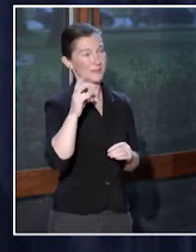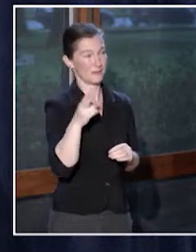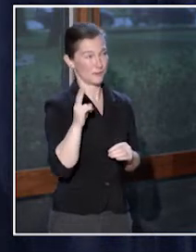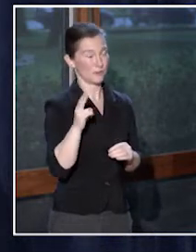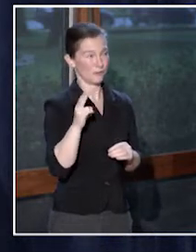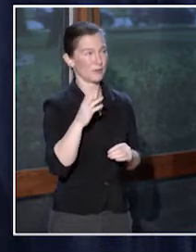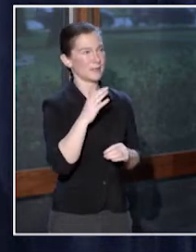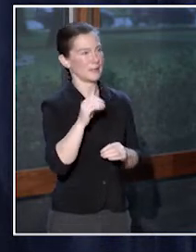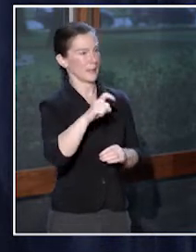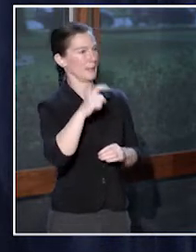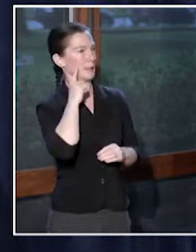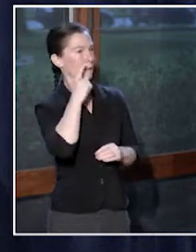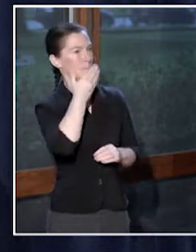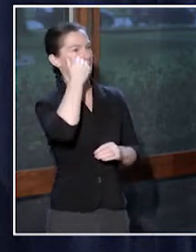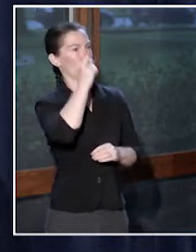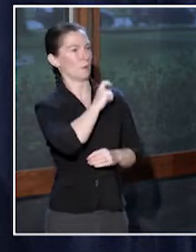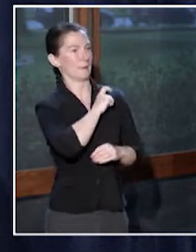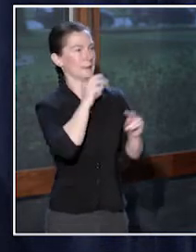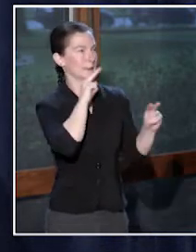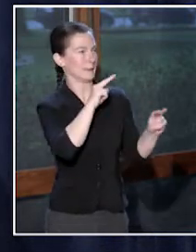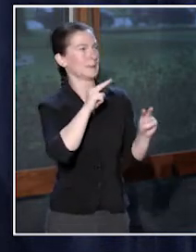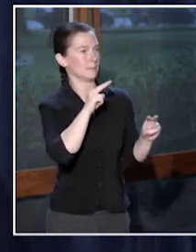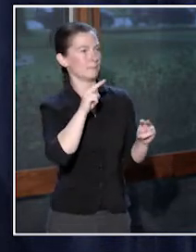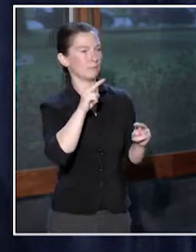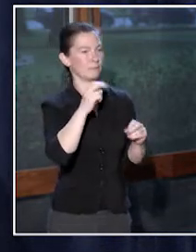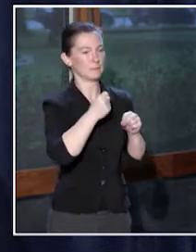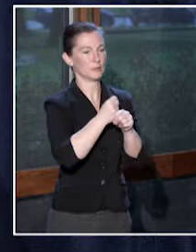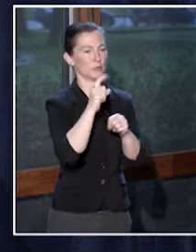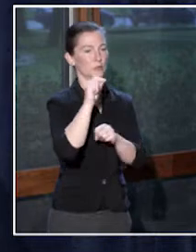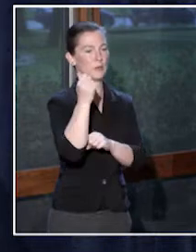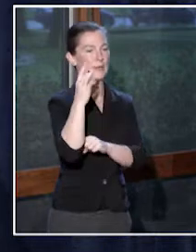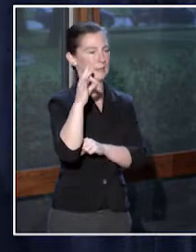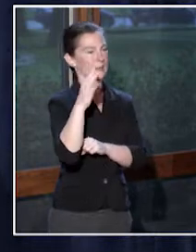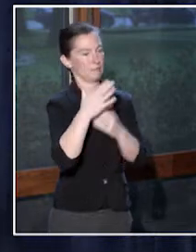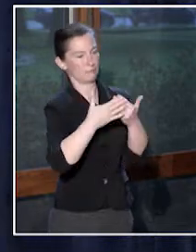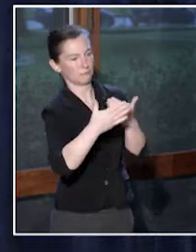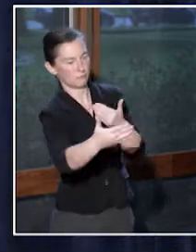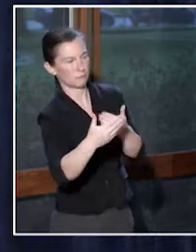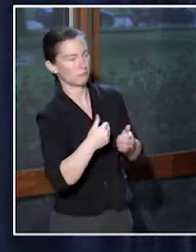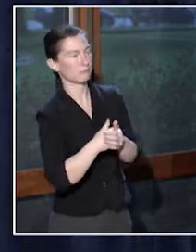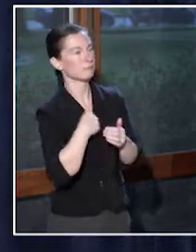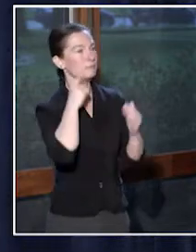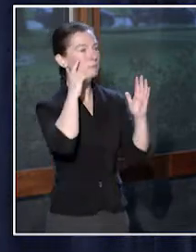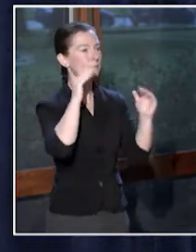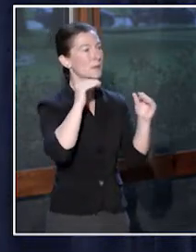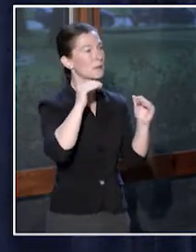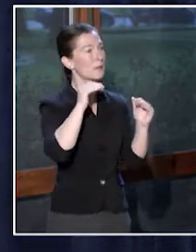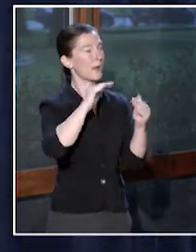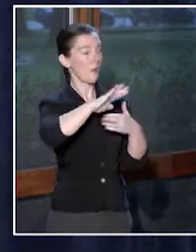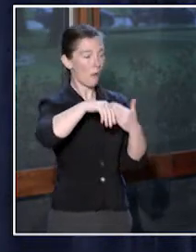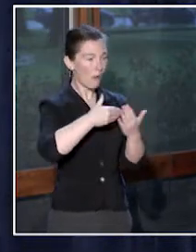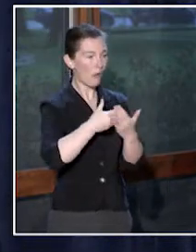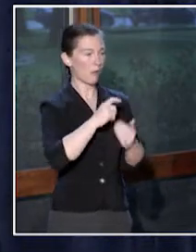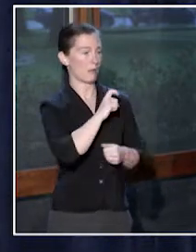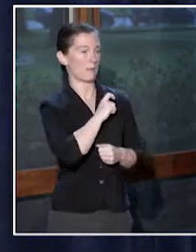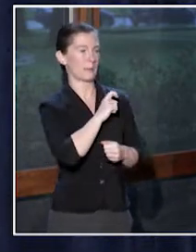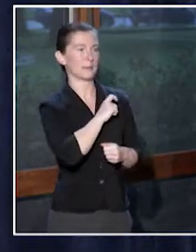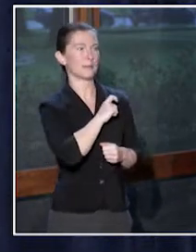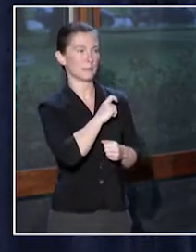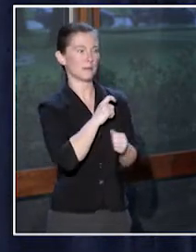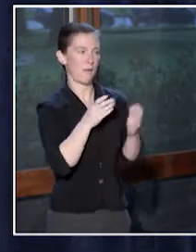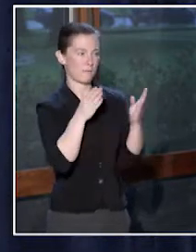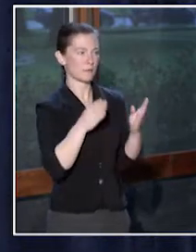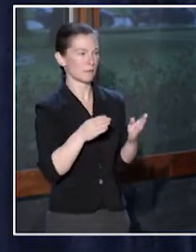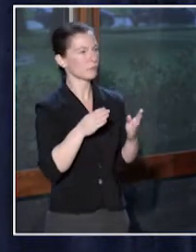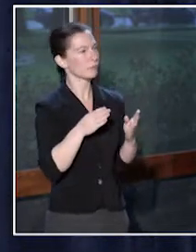beyond. I expect all of our officers to be culturally competent and aware of